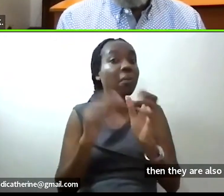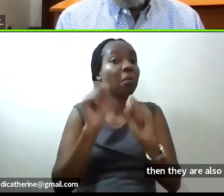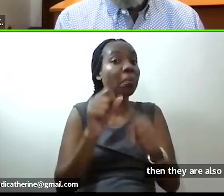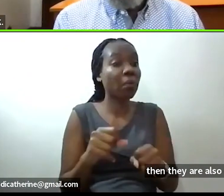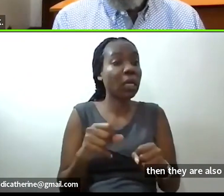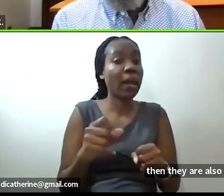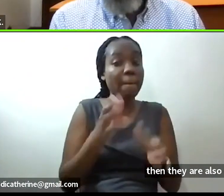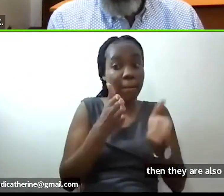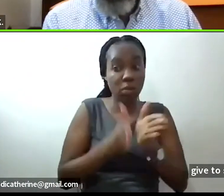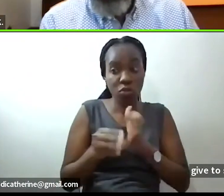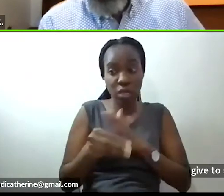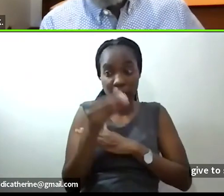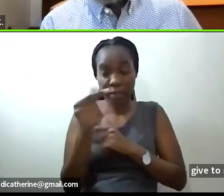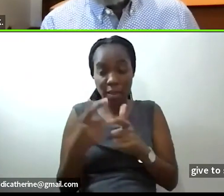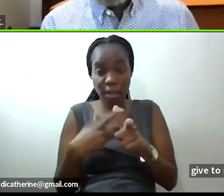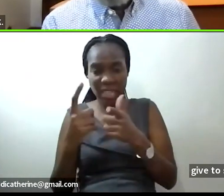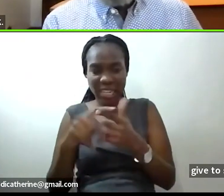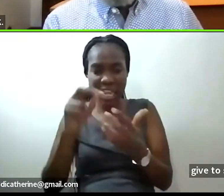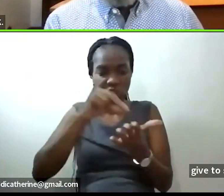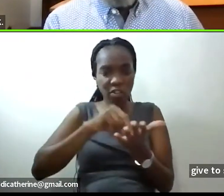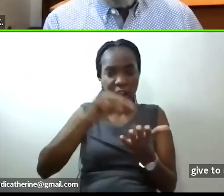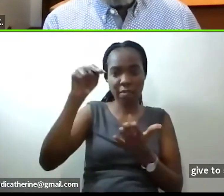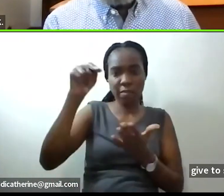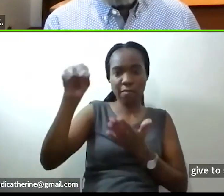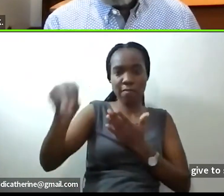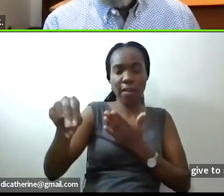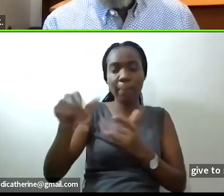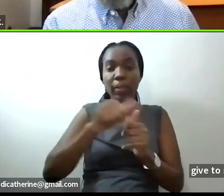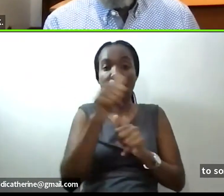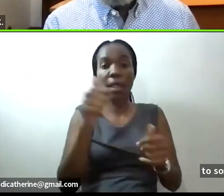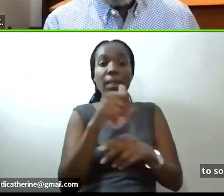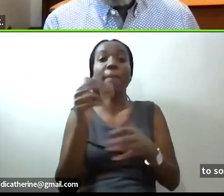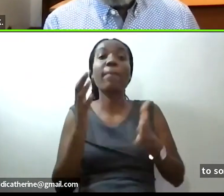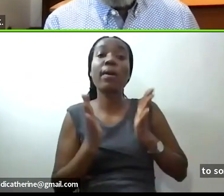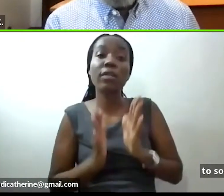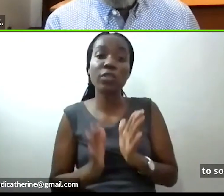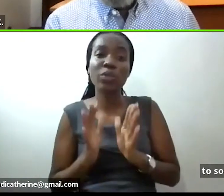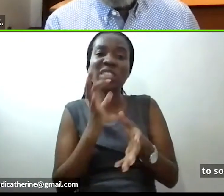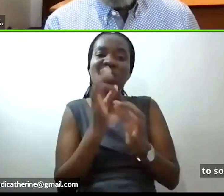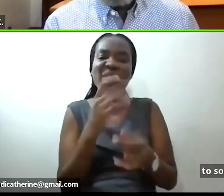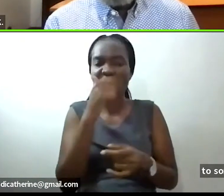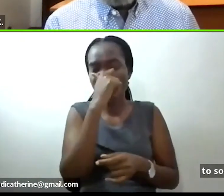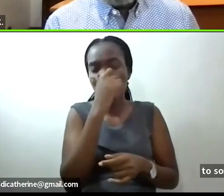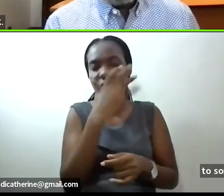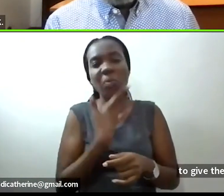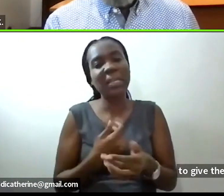to someone else if you wish to give them as a gift or something like